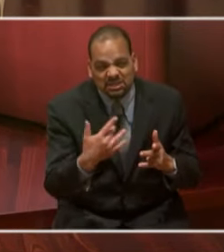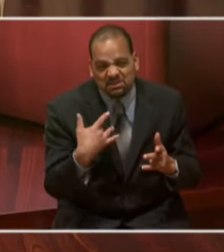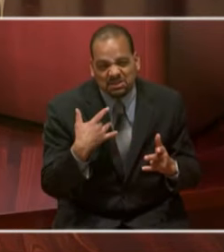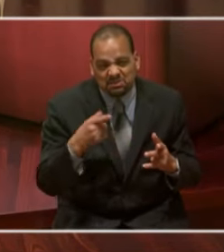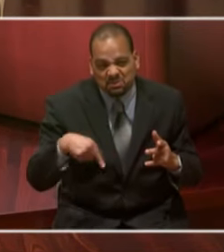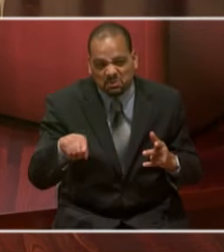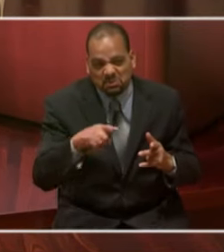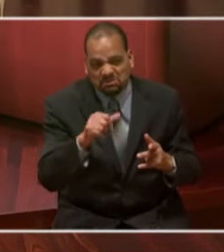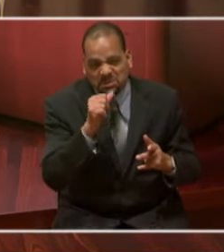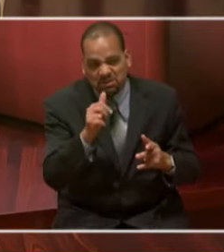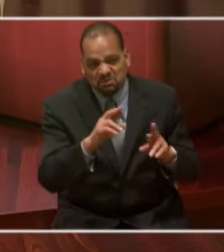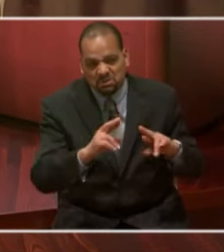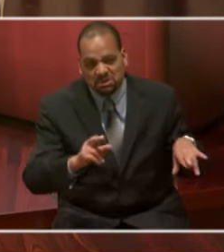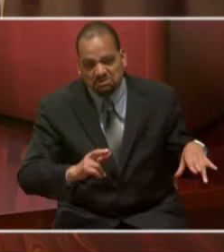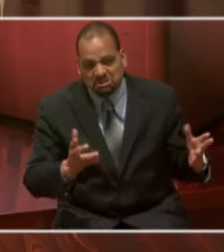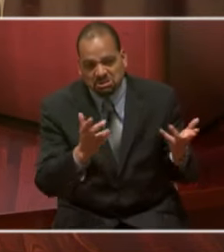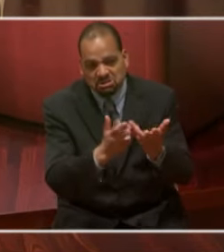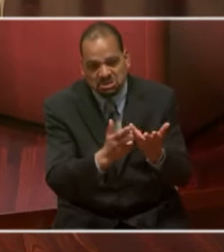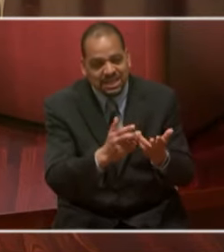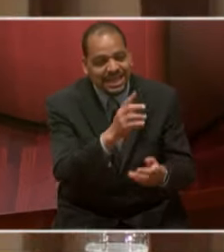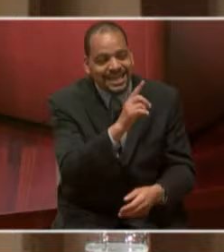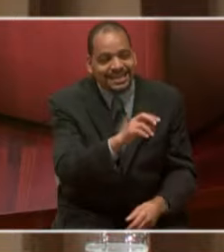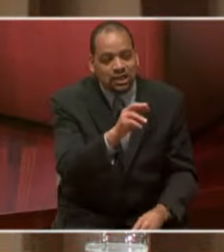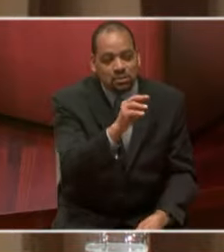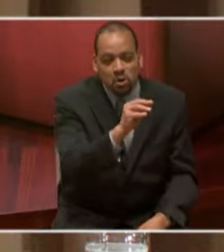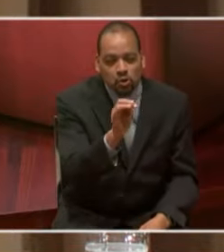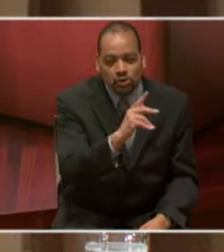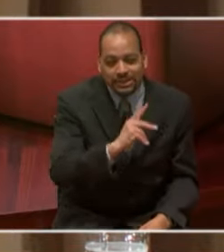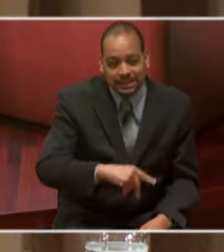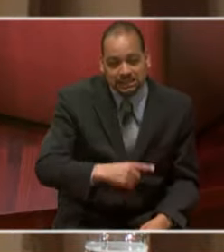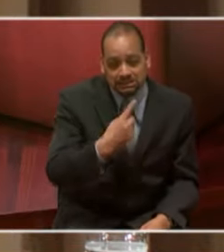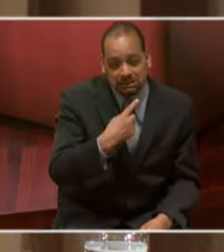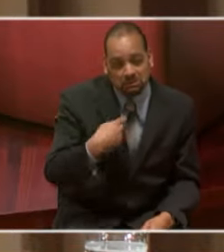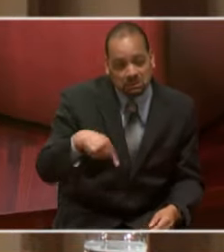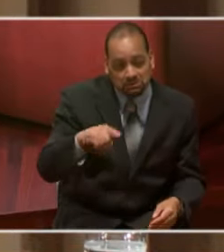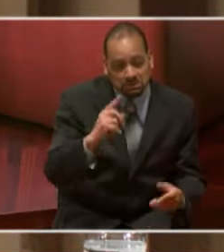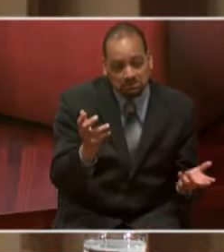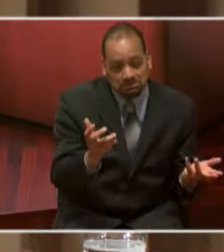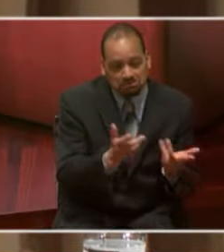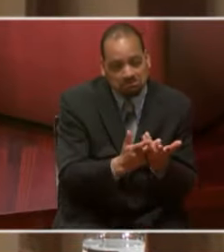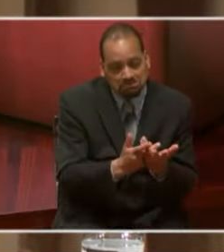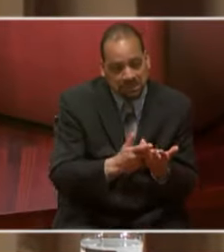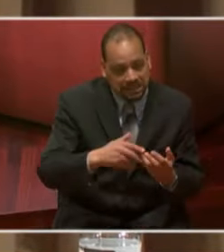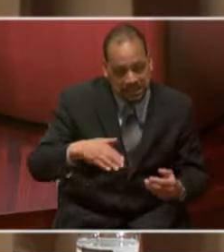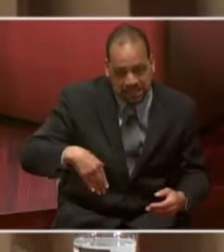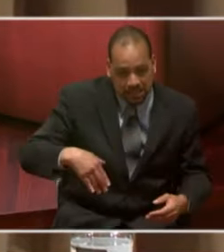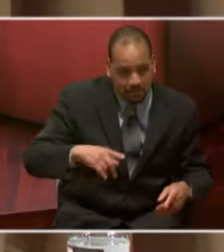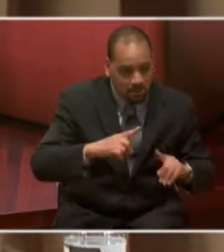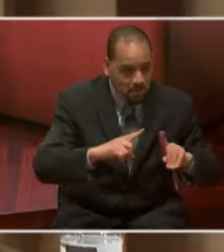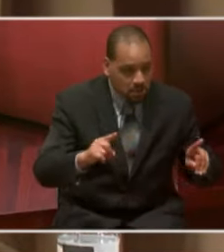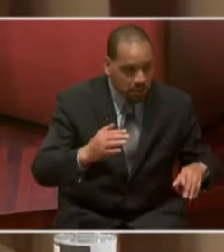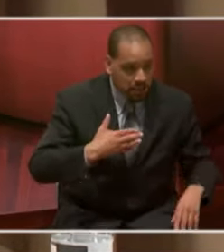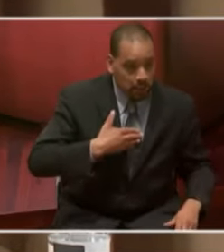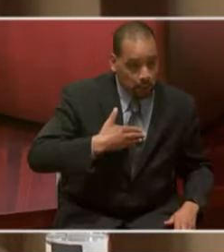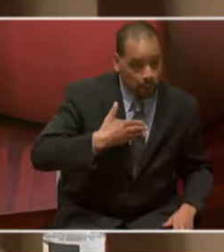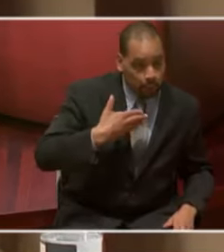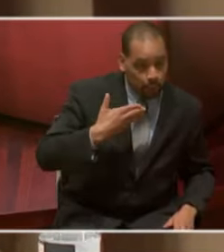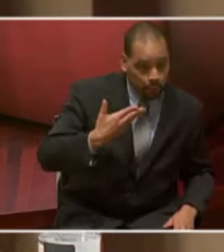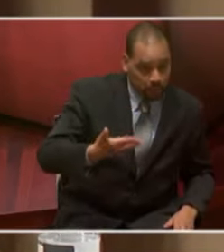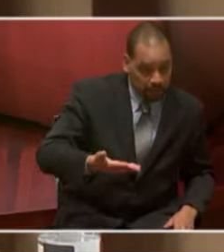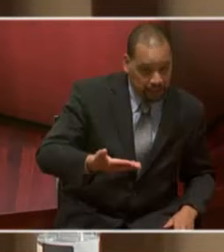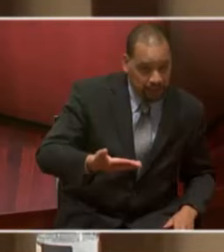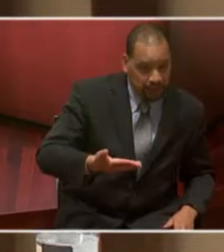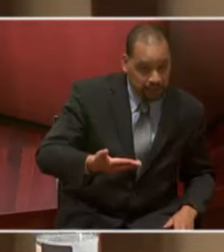That raises, and by the way, we're inviting, I'm going to check my watch, we're going to invite your questions in just a